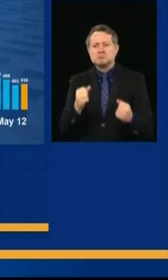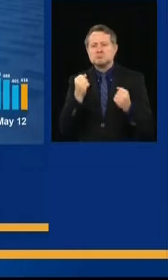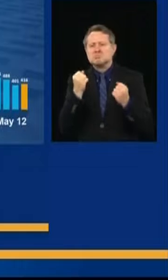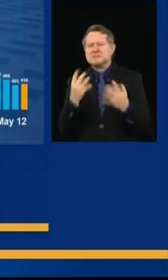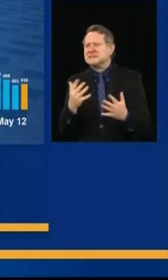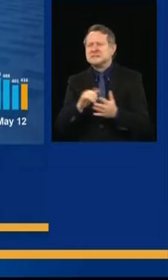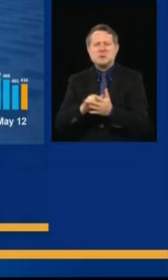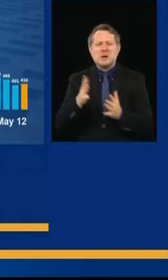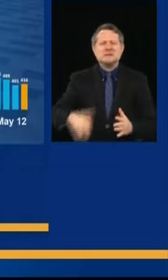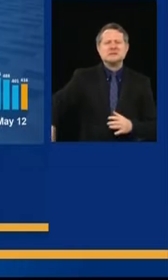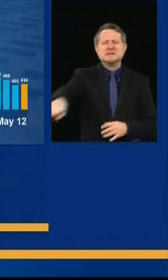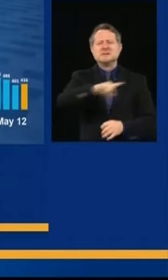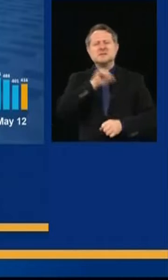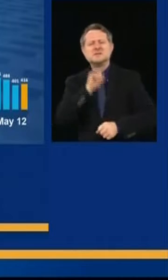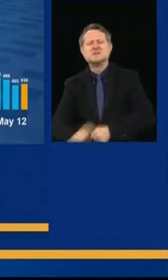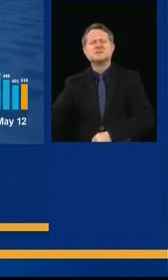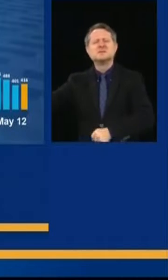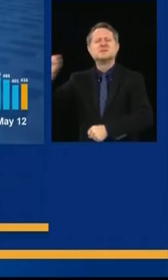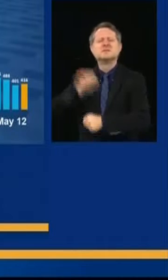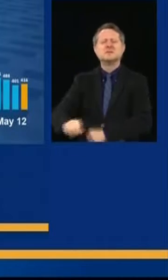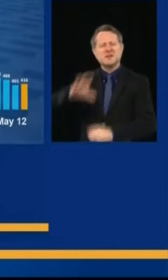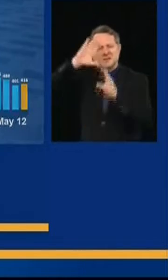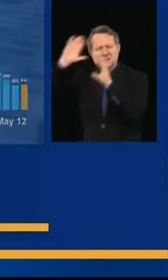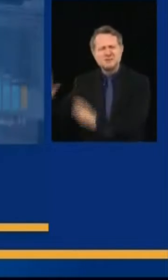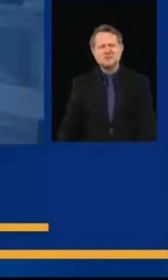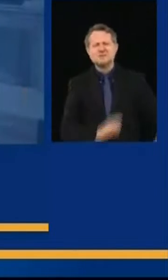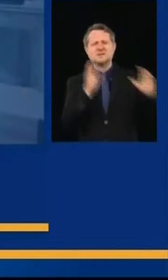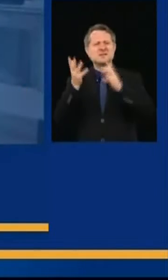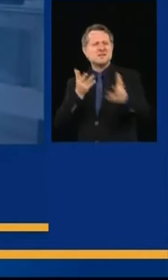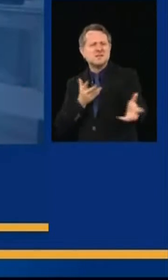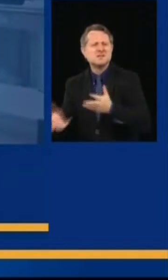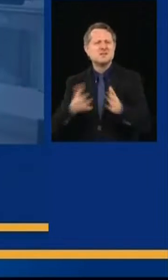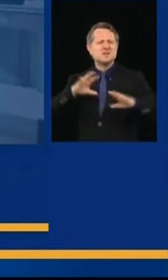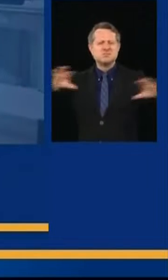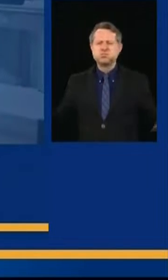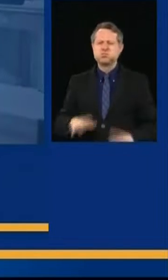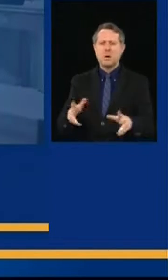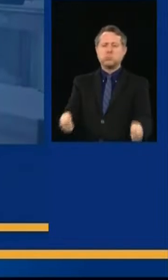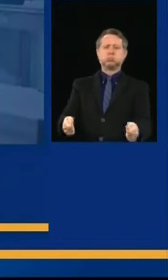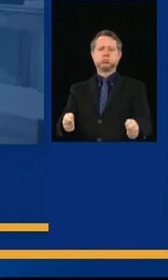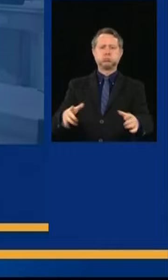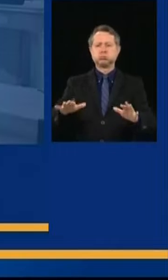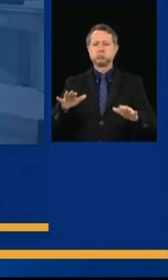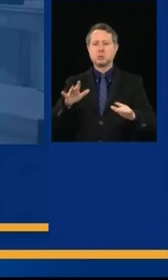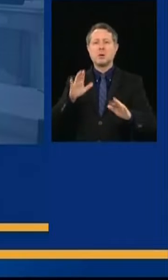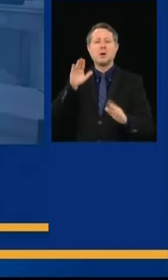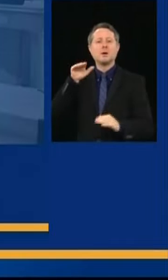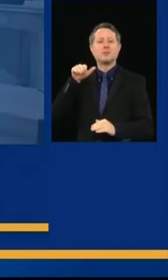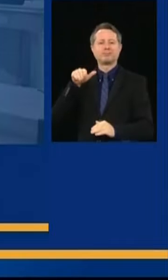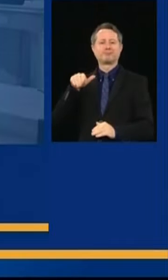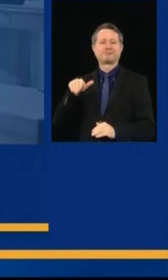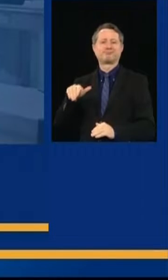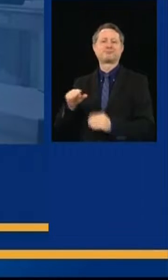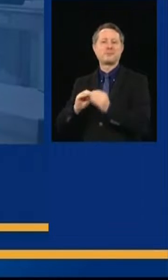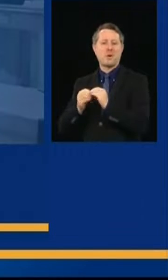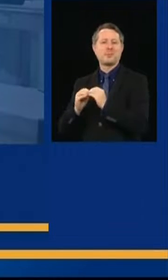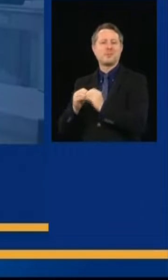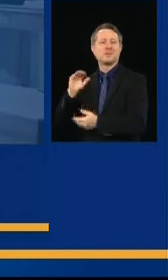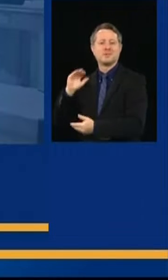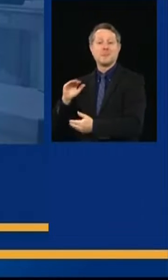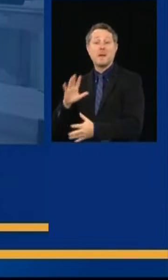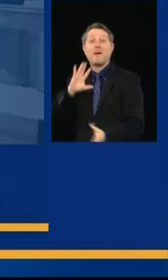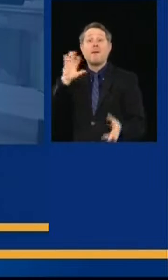took to get that spread under control and to reduce the rate of new cases. The number of